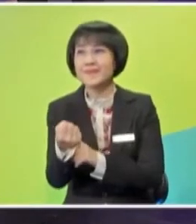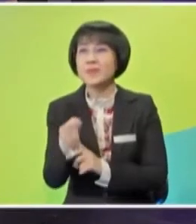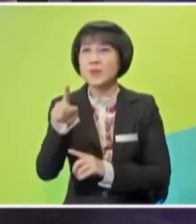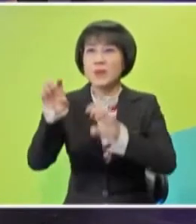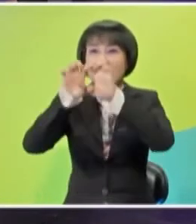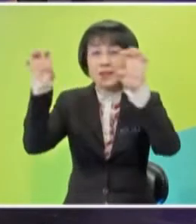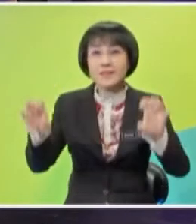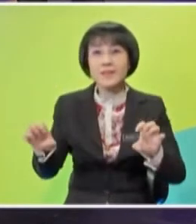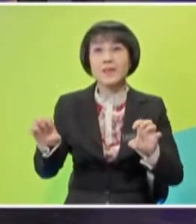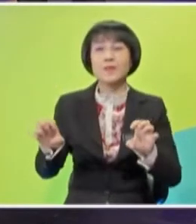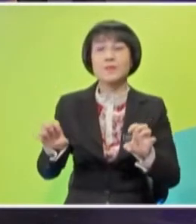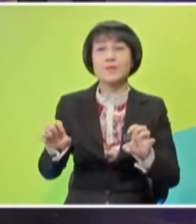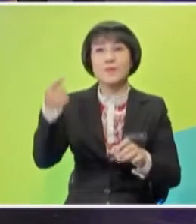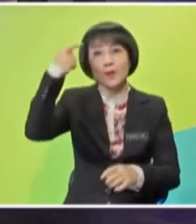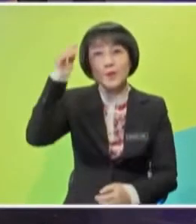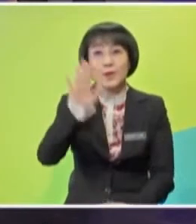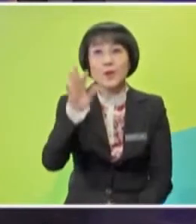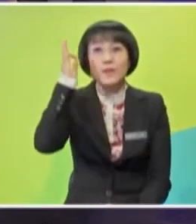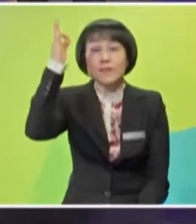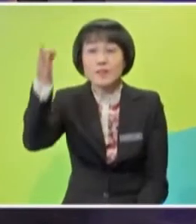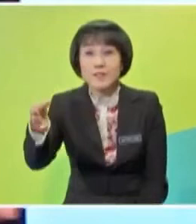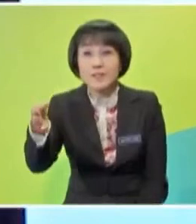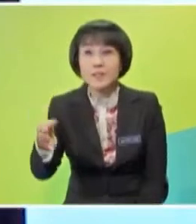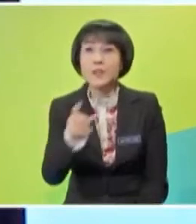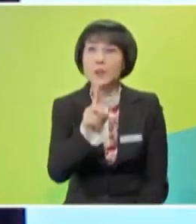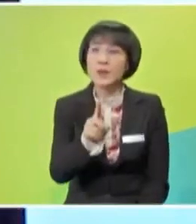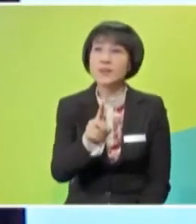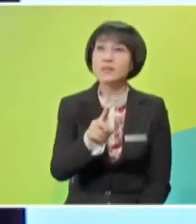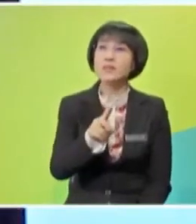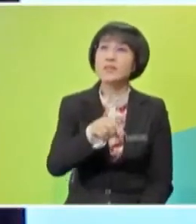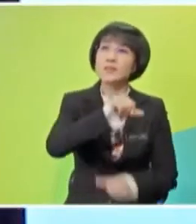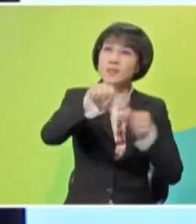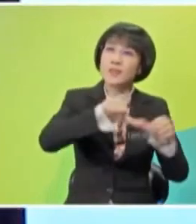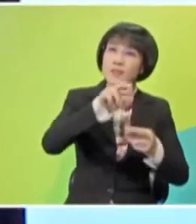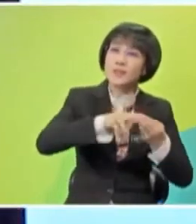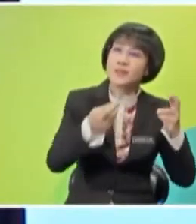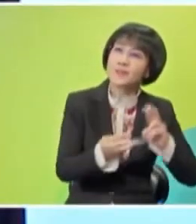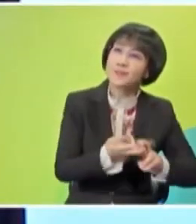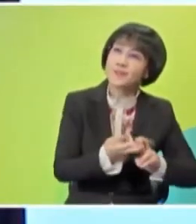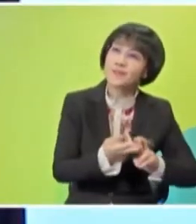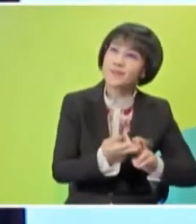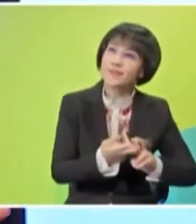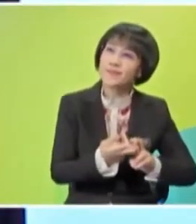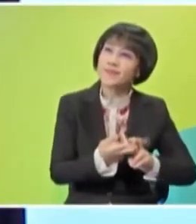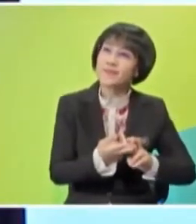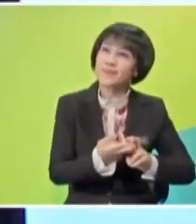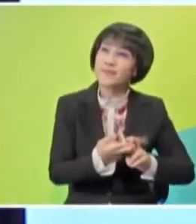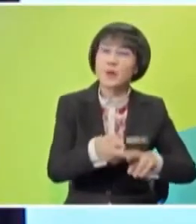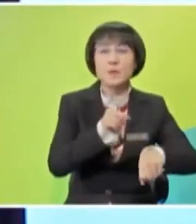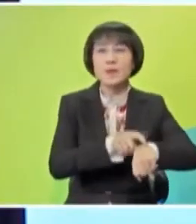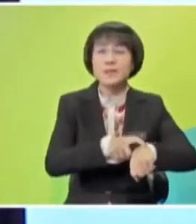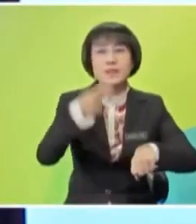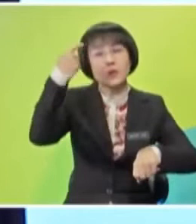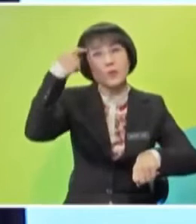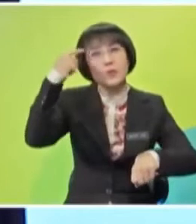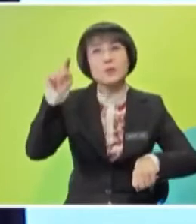into your future. Yes. One more is more like your social relationship. Or it could be just a time for you to have fun, if you put it